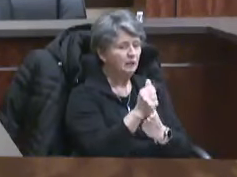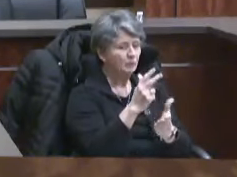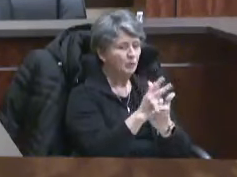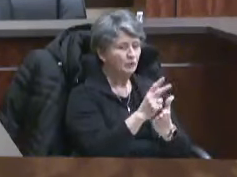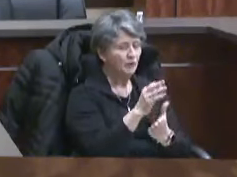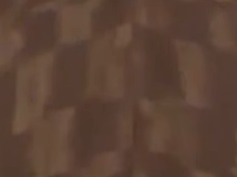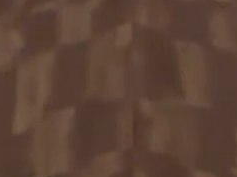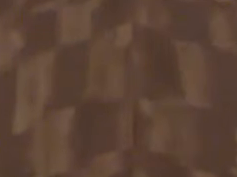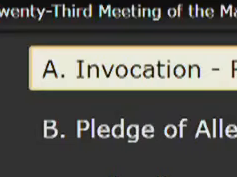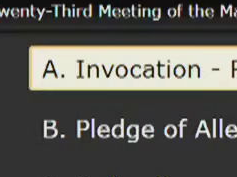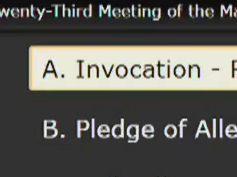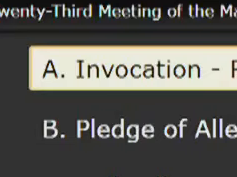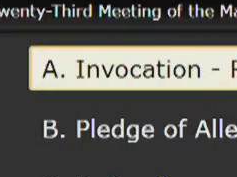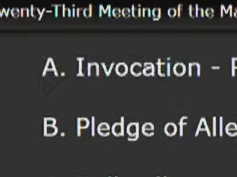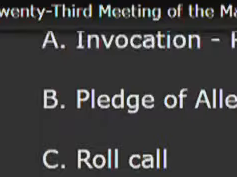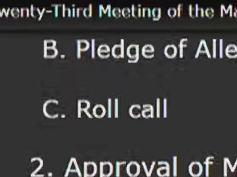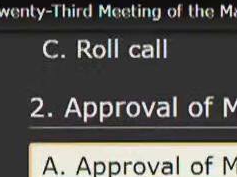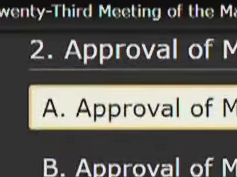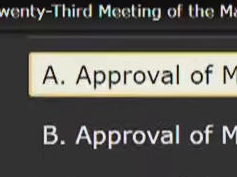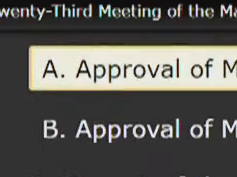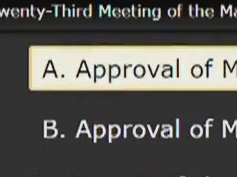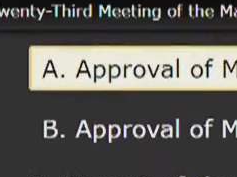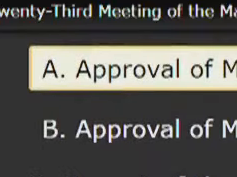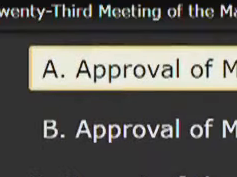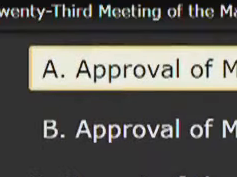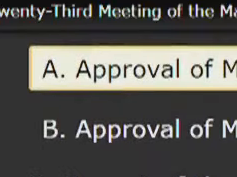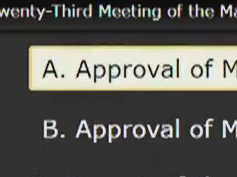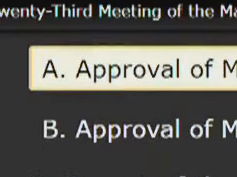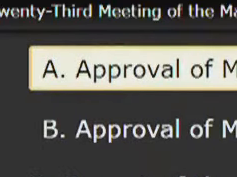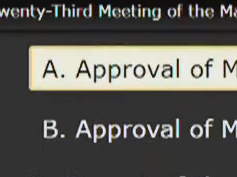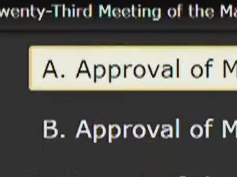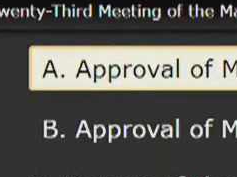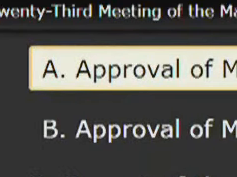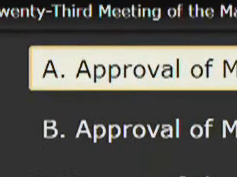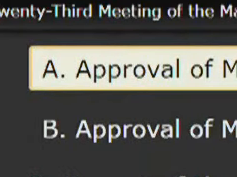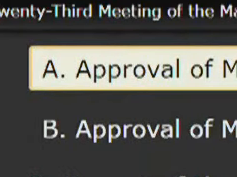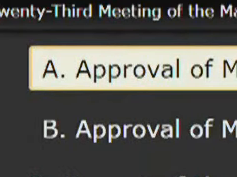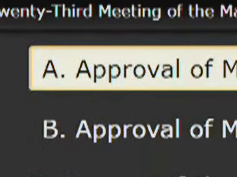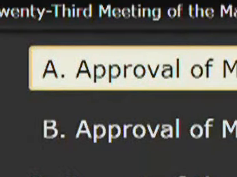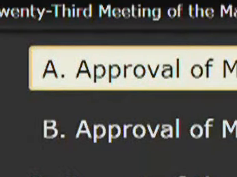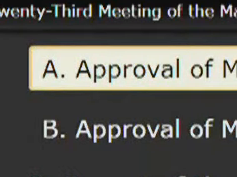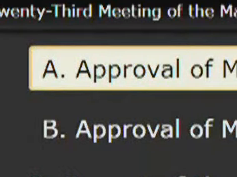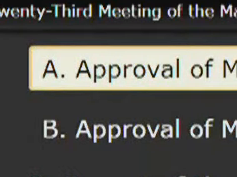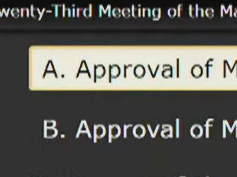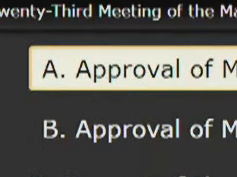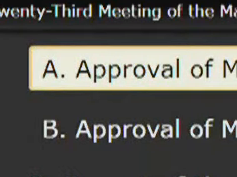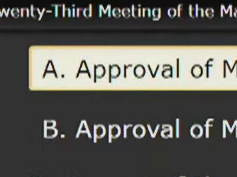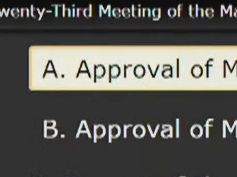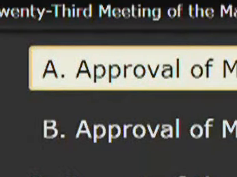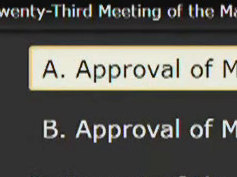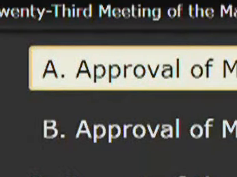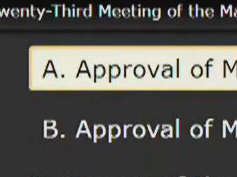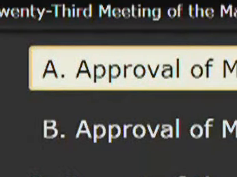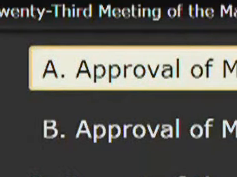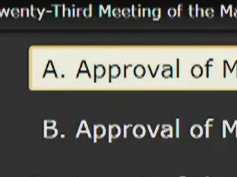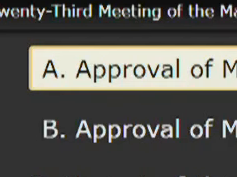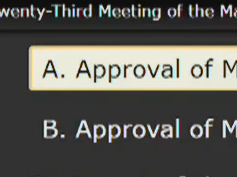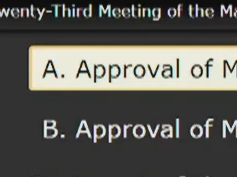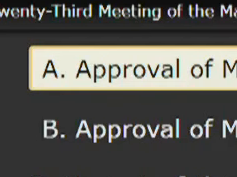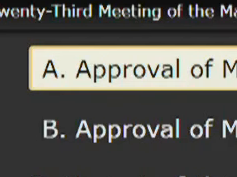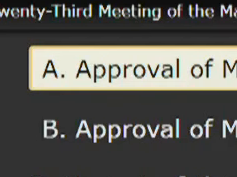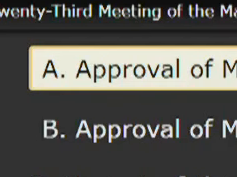the 22nd meeting of Monday, December 10th, 2018. If there are no